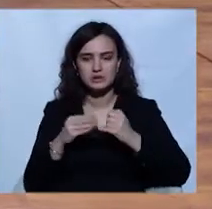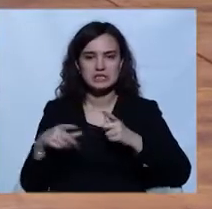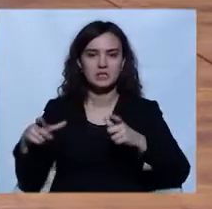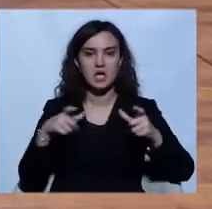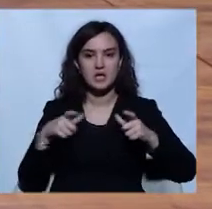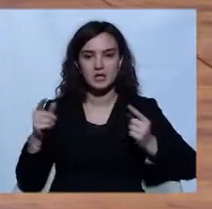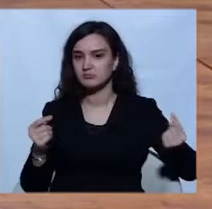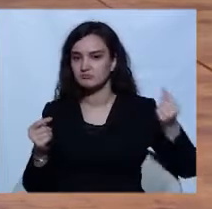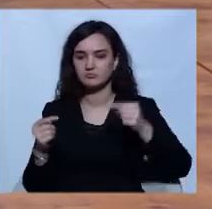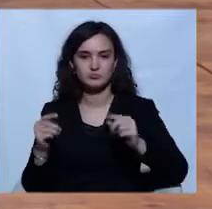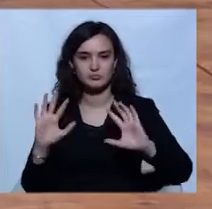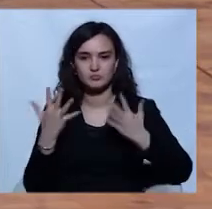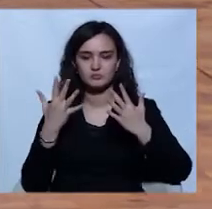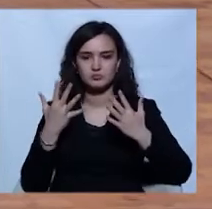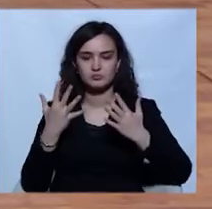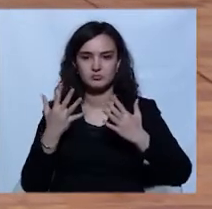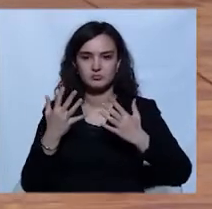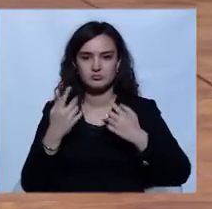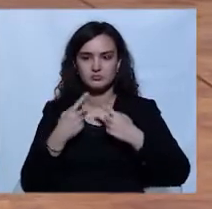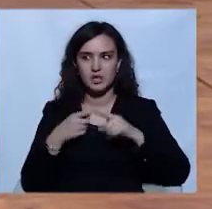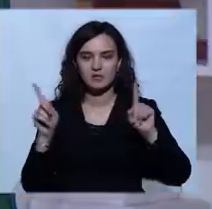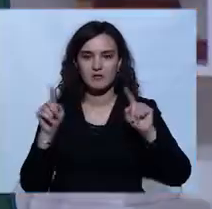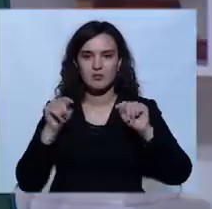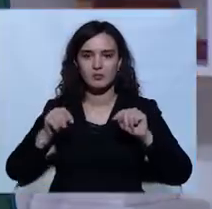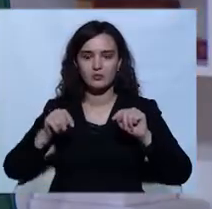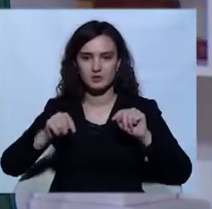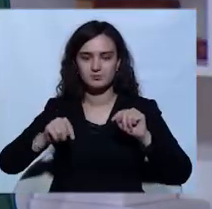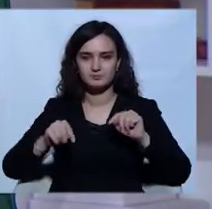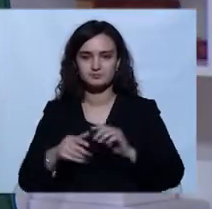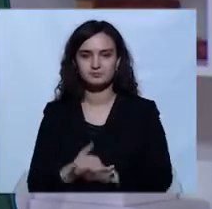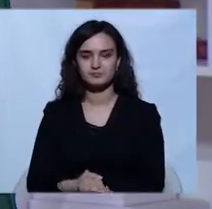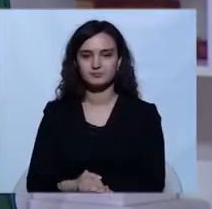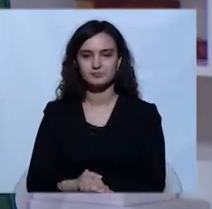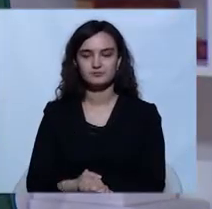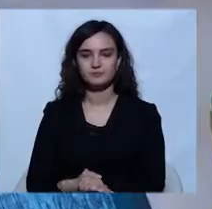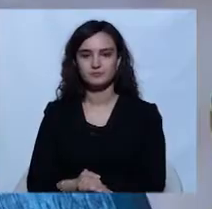island, probably somewhere near Venezuela or Trinidad and Tobago.